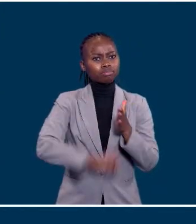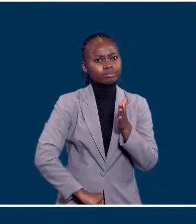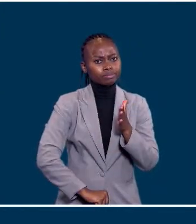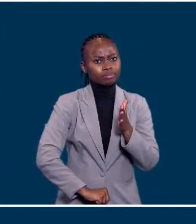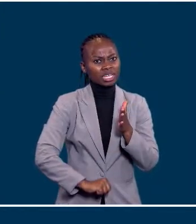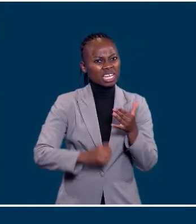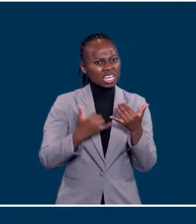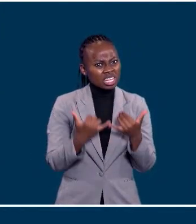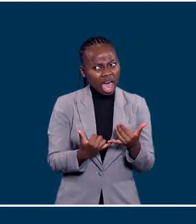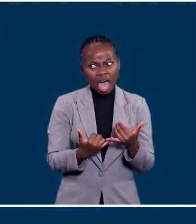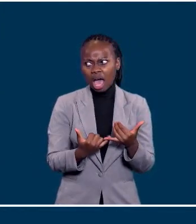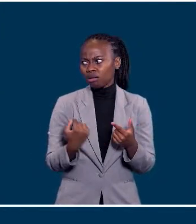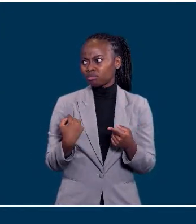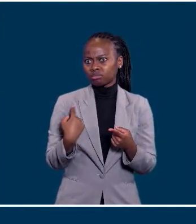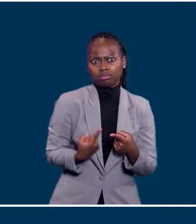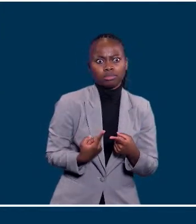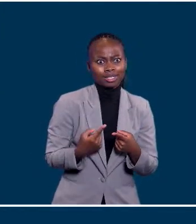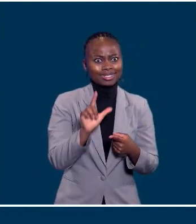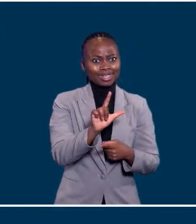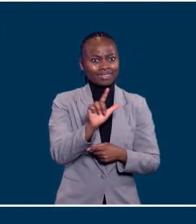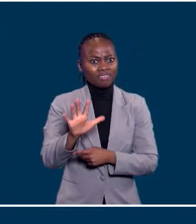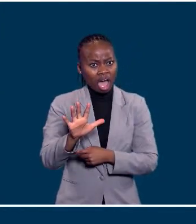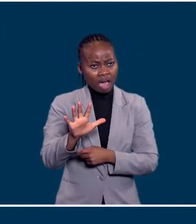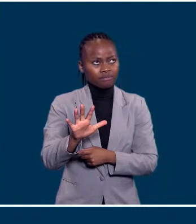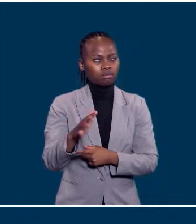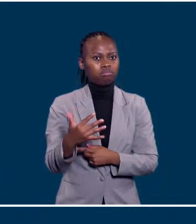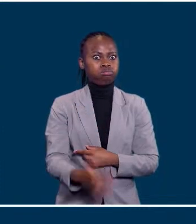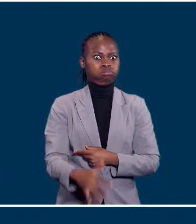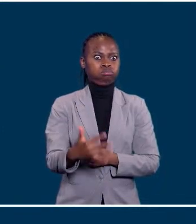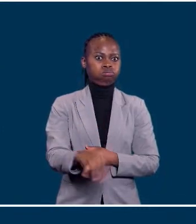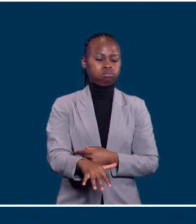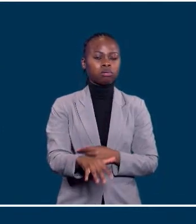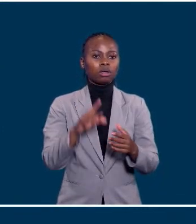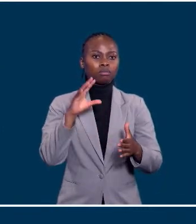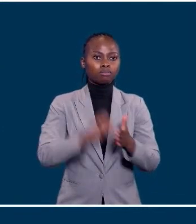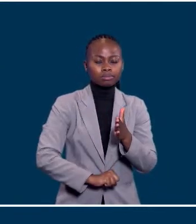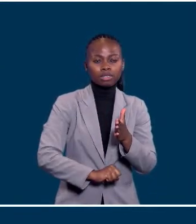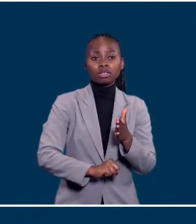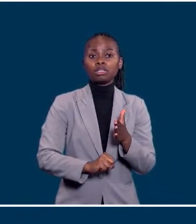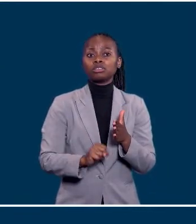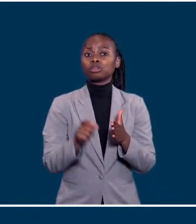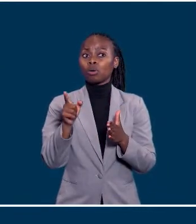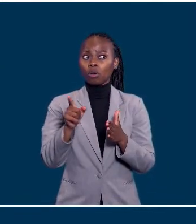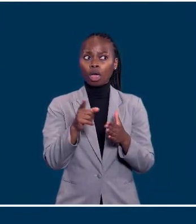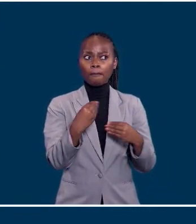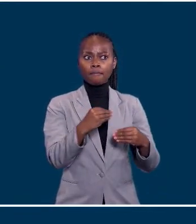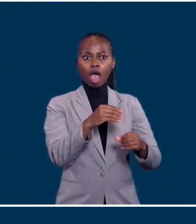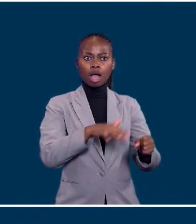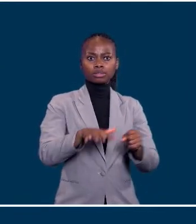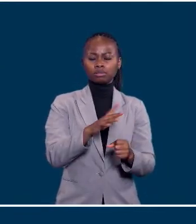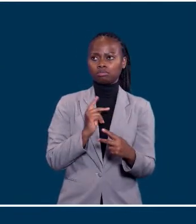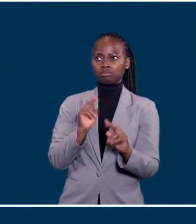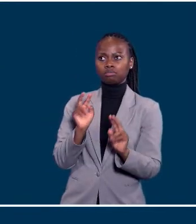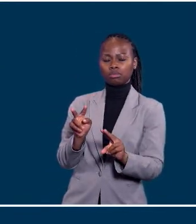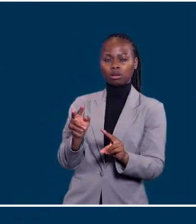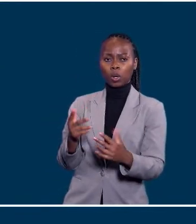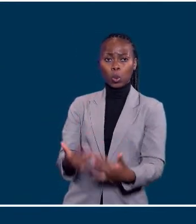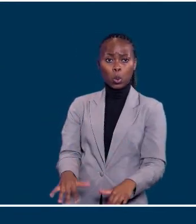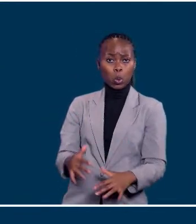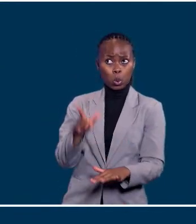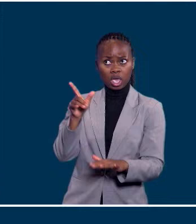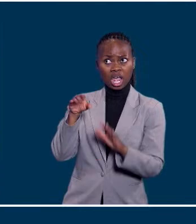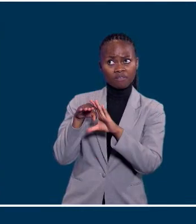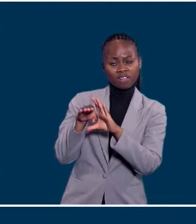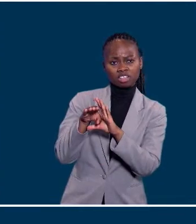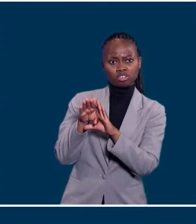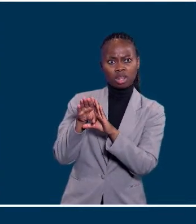something like 75 basis points. So as the markets are reading these different inflation and growth dynamics,